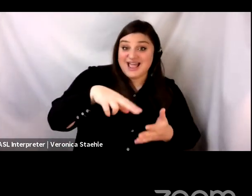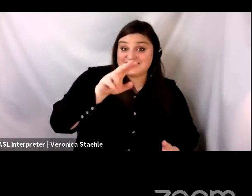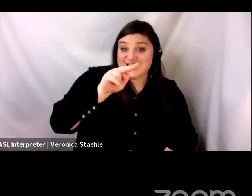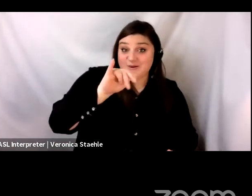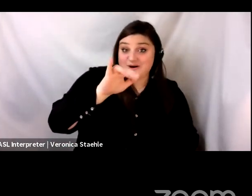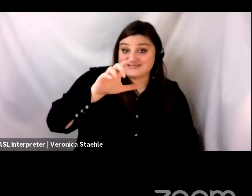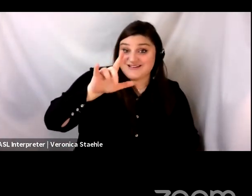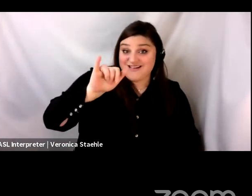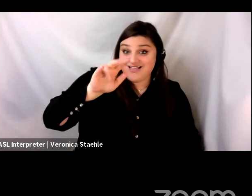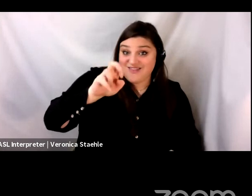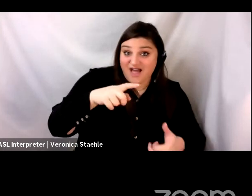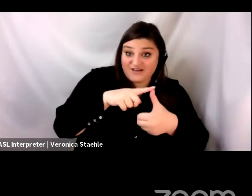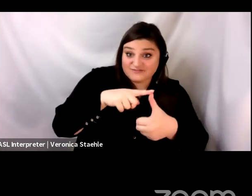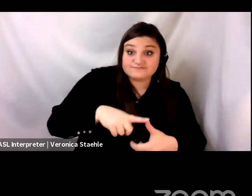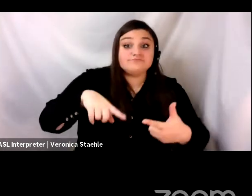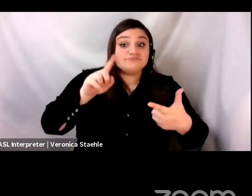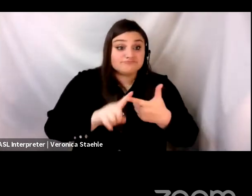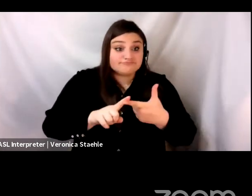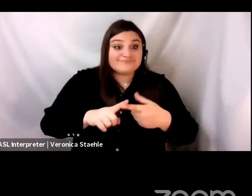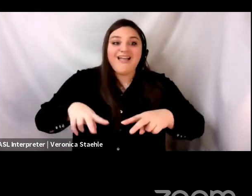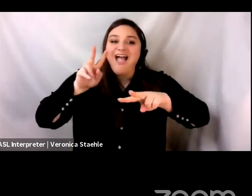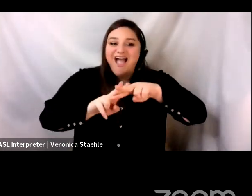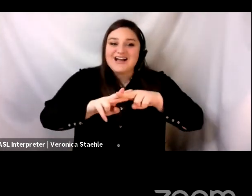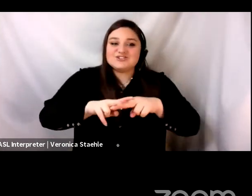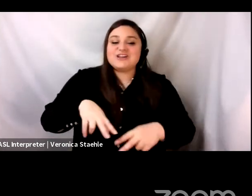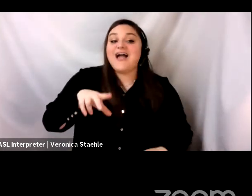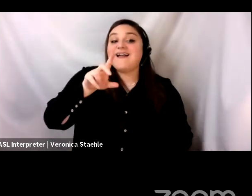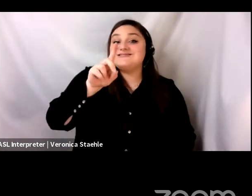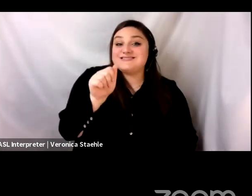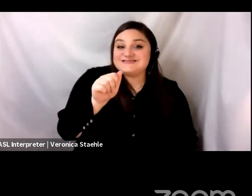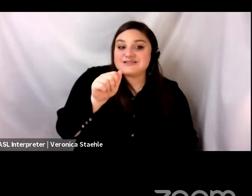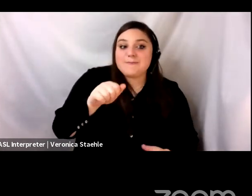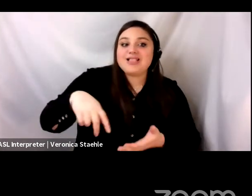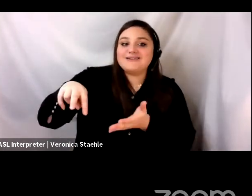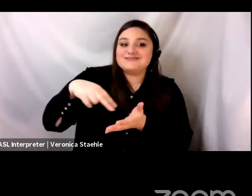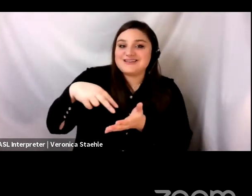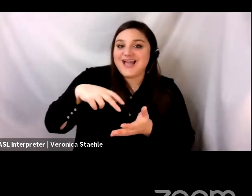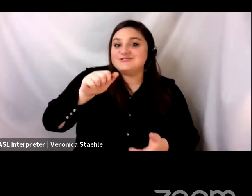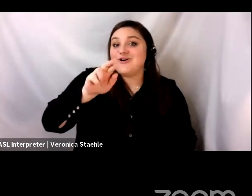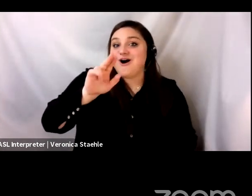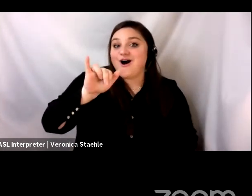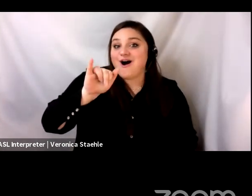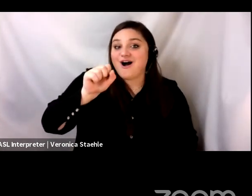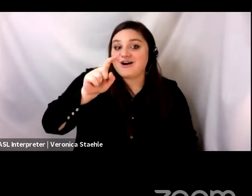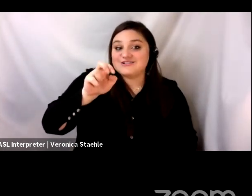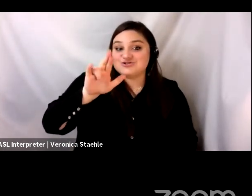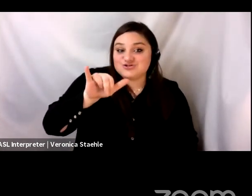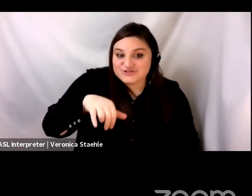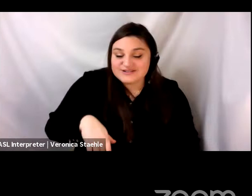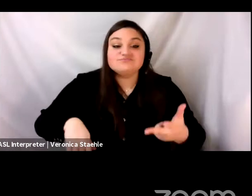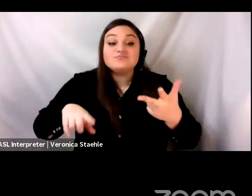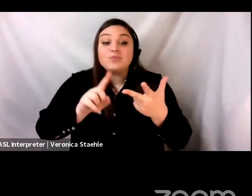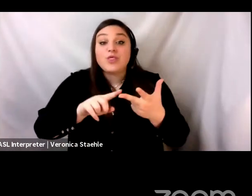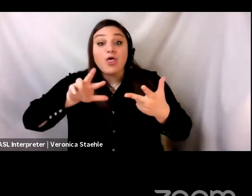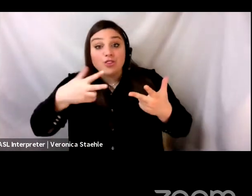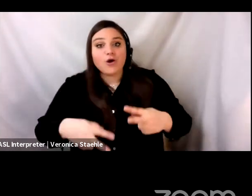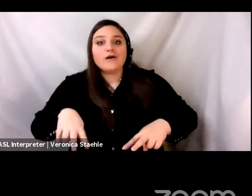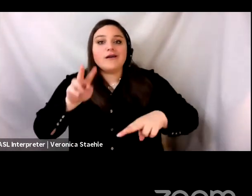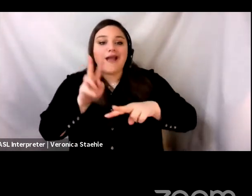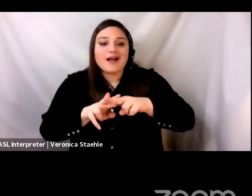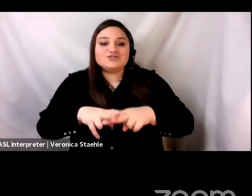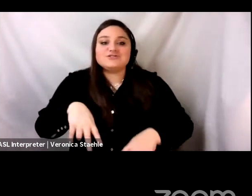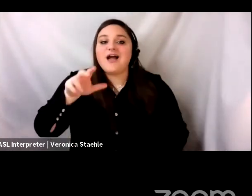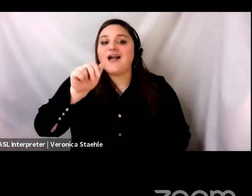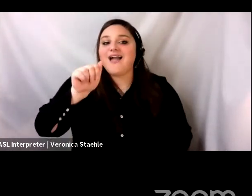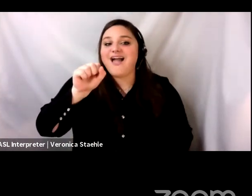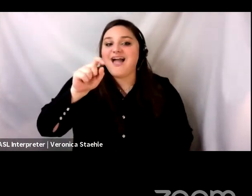Live, Dance Disability Dance Artistry, and Aesthetics and Artistry. For